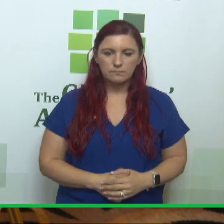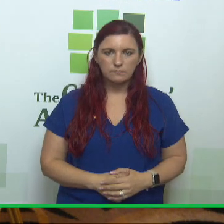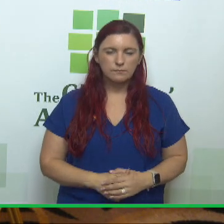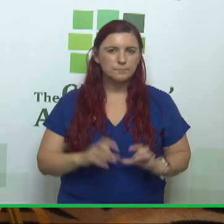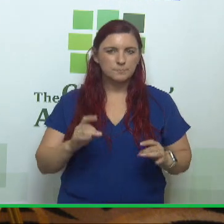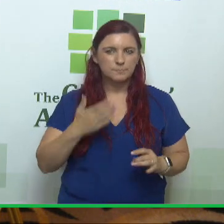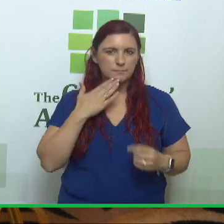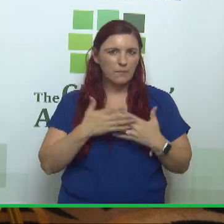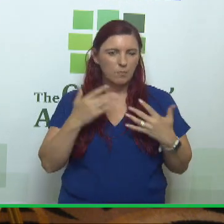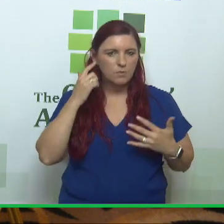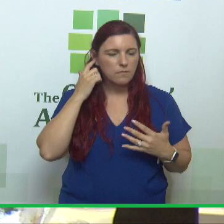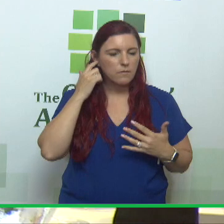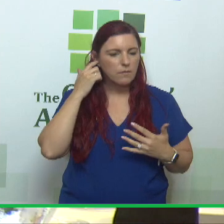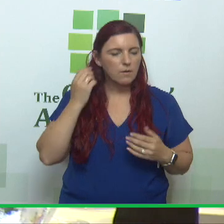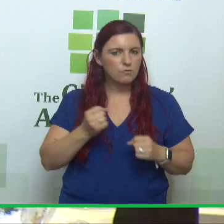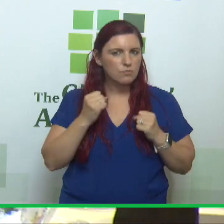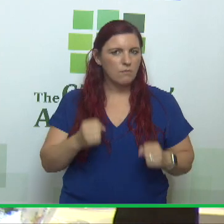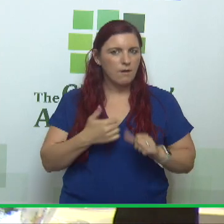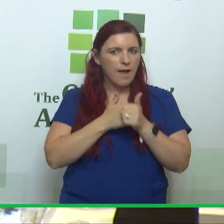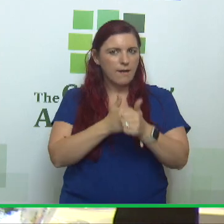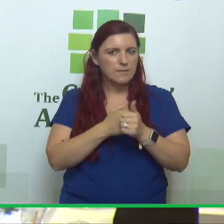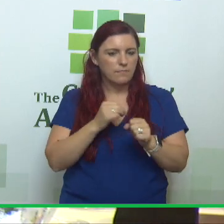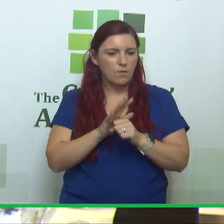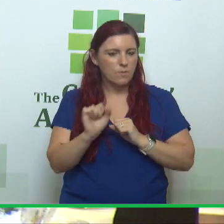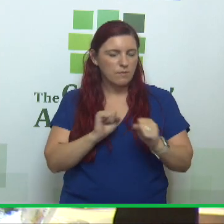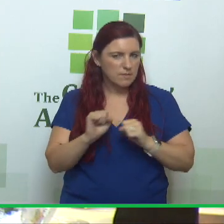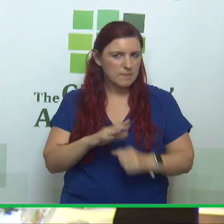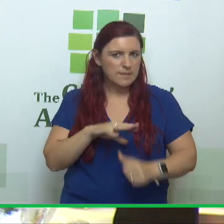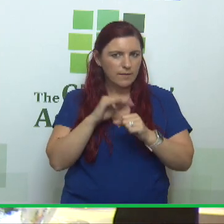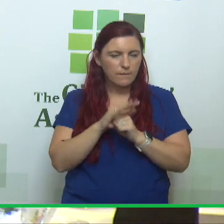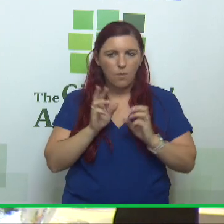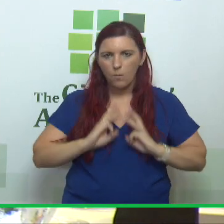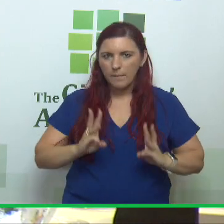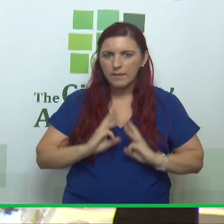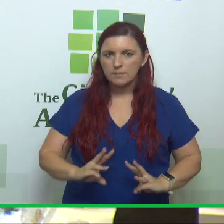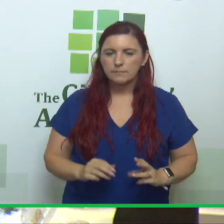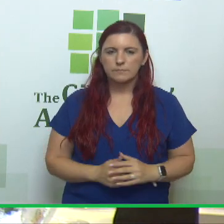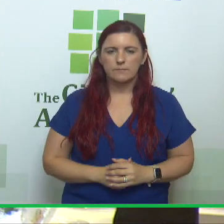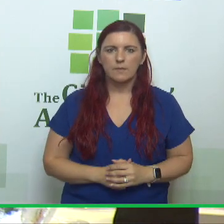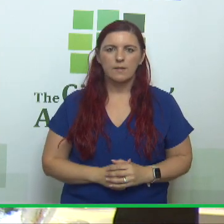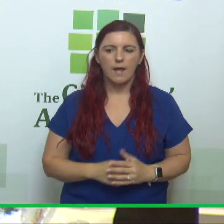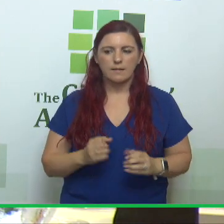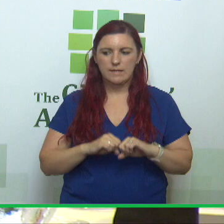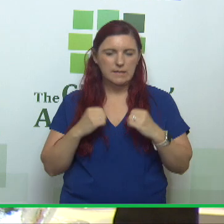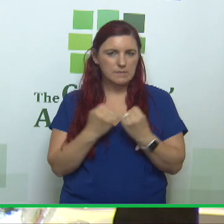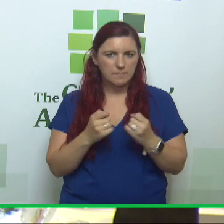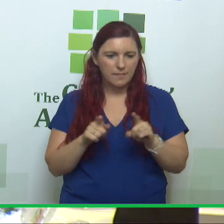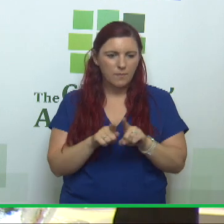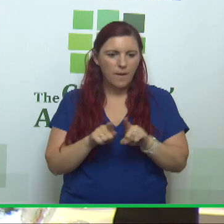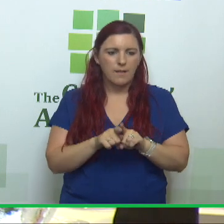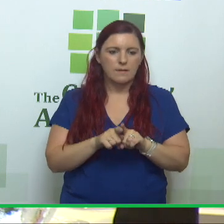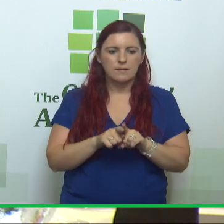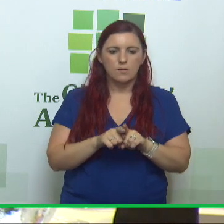Thanks, Gary, for very strong advocacy on indeed the services, particularly for women and mothers, as you've described, and particularly the requirement